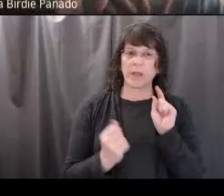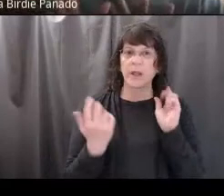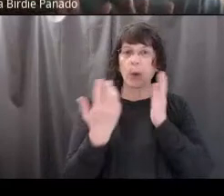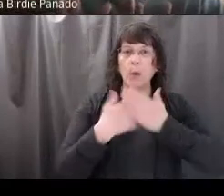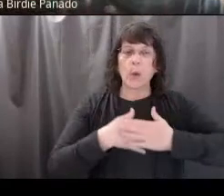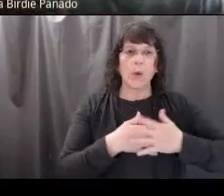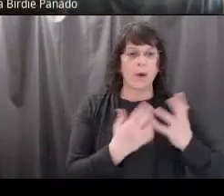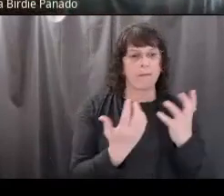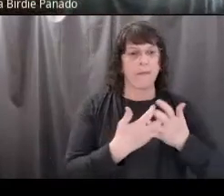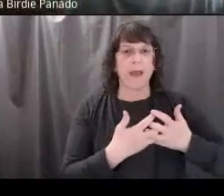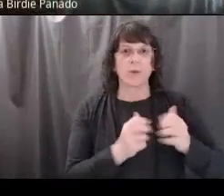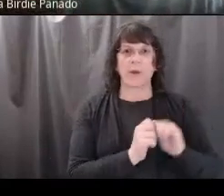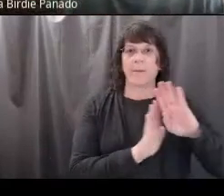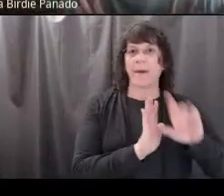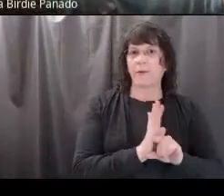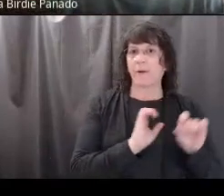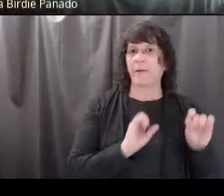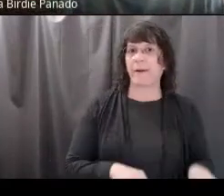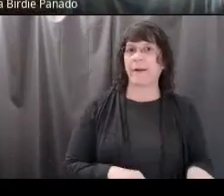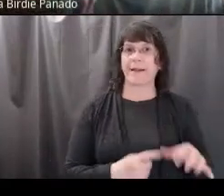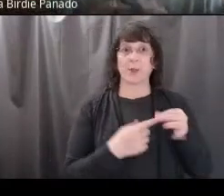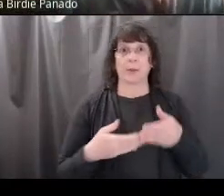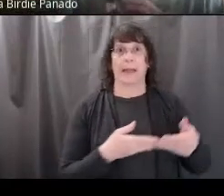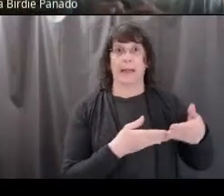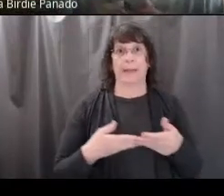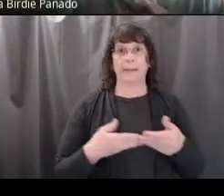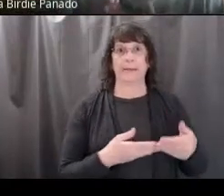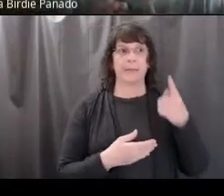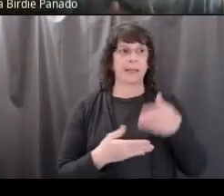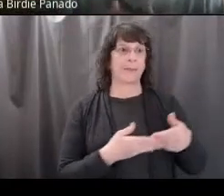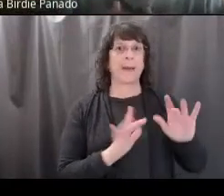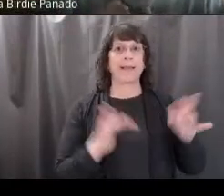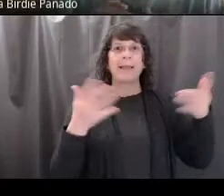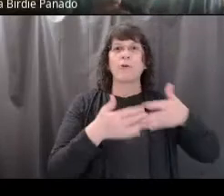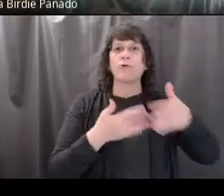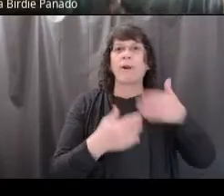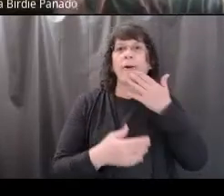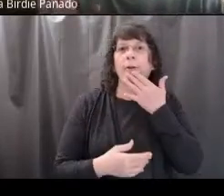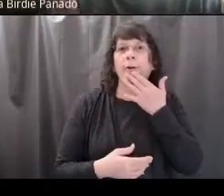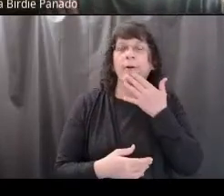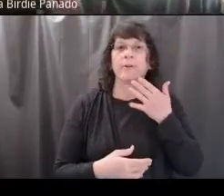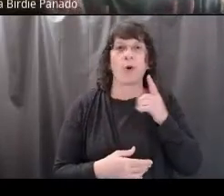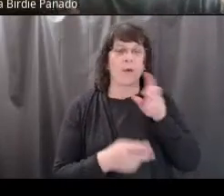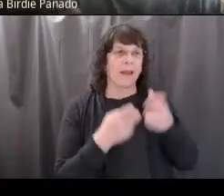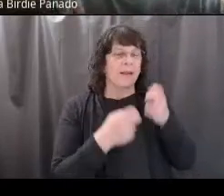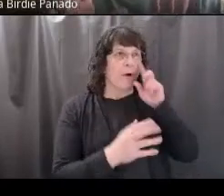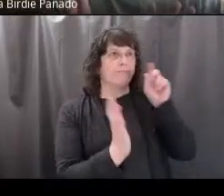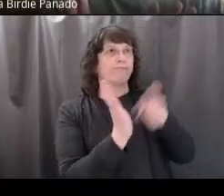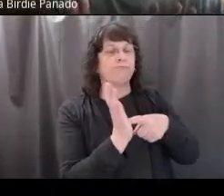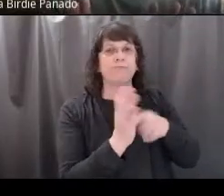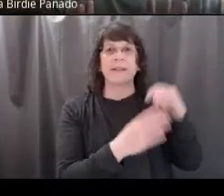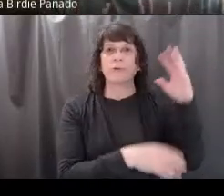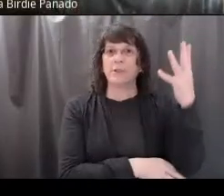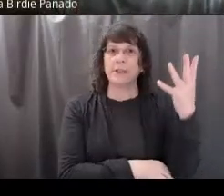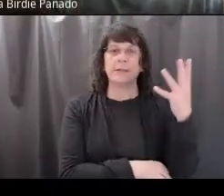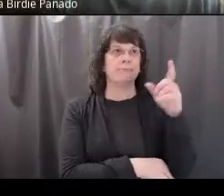the moss, especially the babies, because the babies are a light gray color. So it is really hard to spot them in